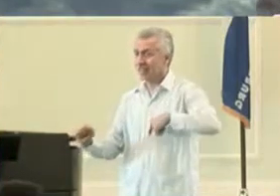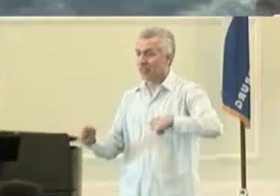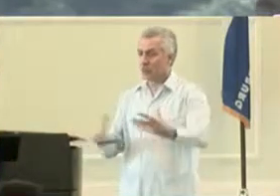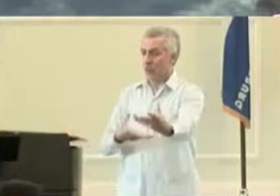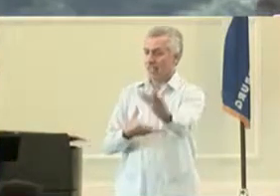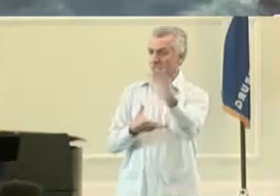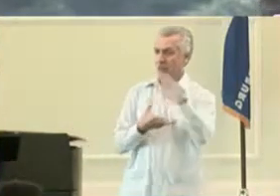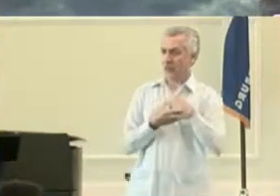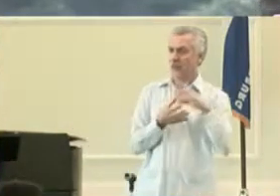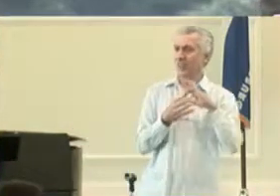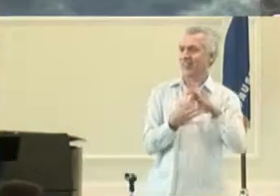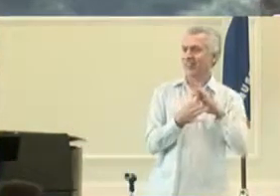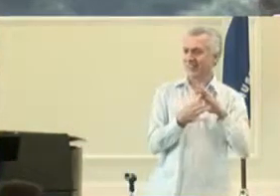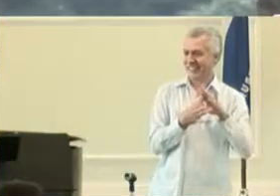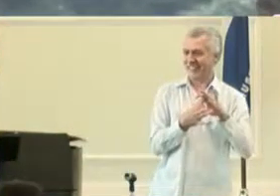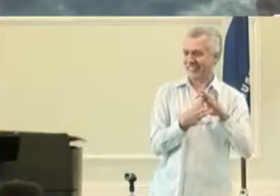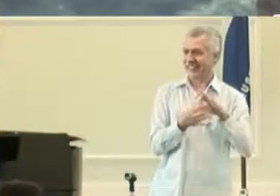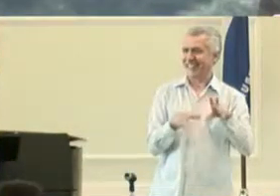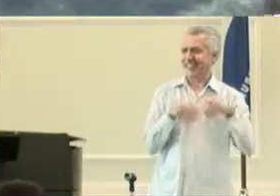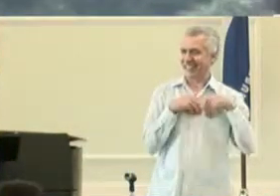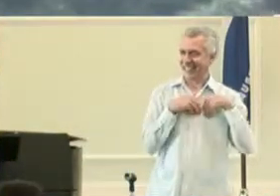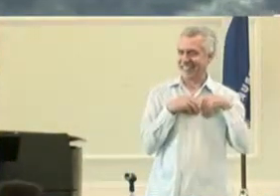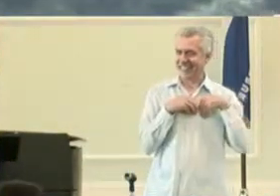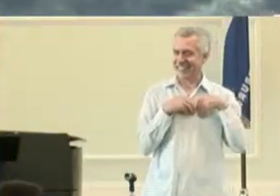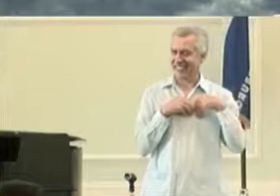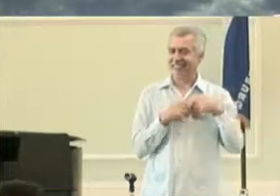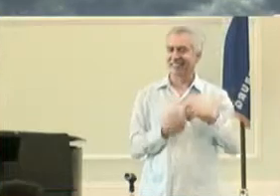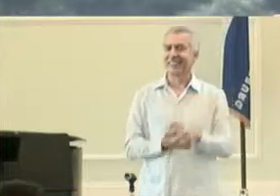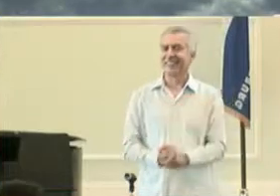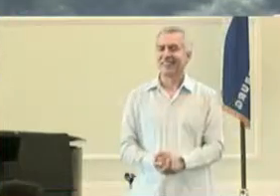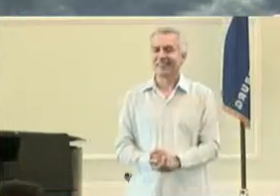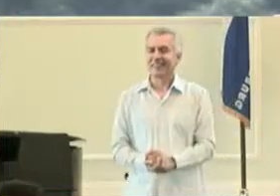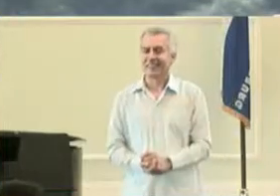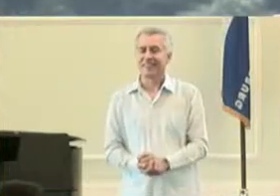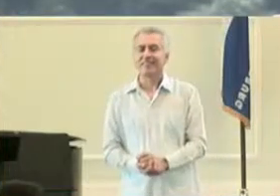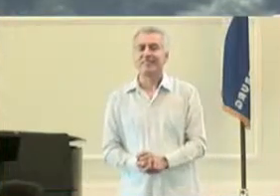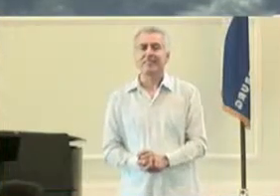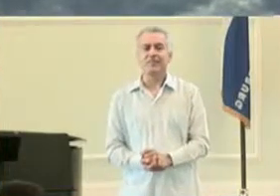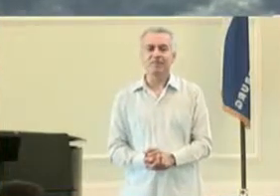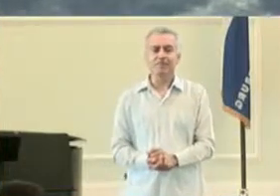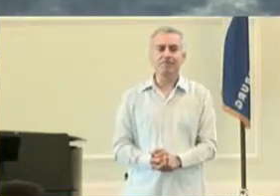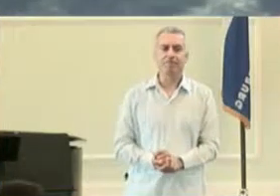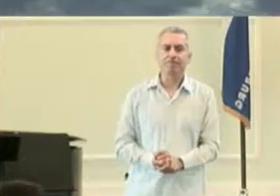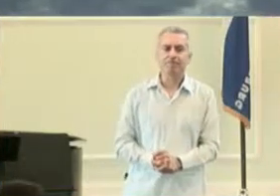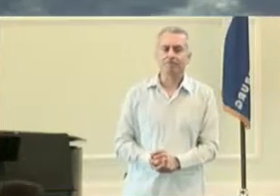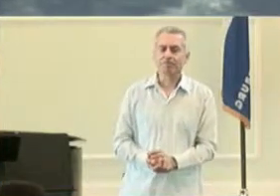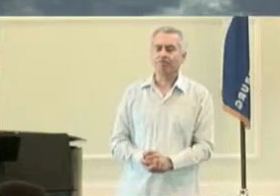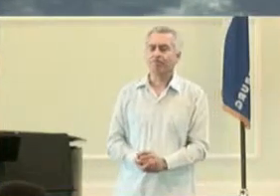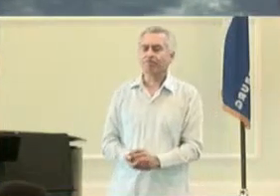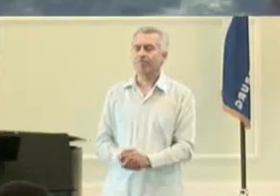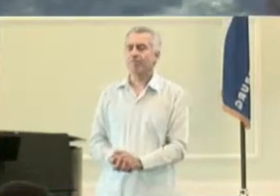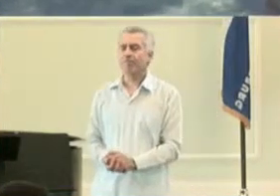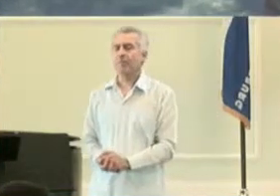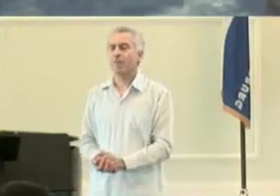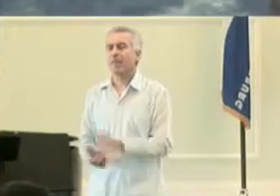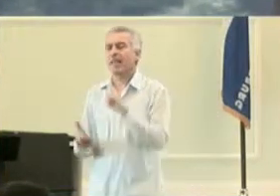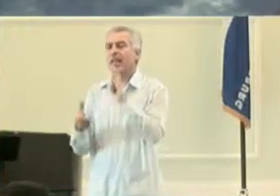himself. Amen? And so the Bible says in verse 5, now